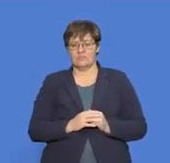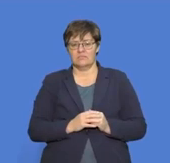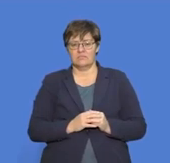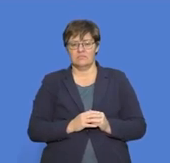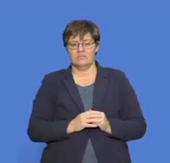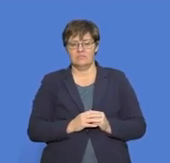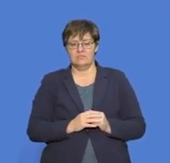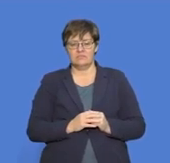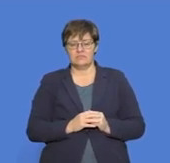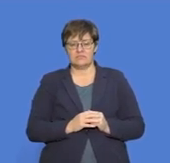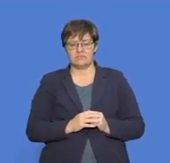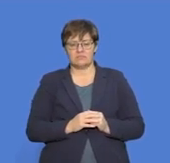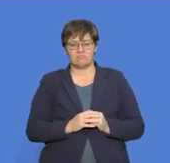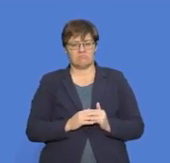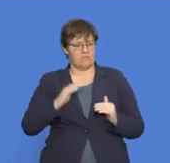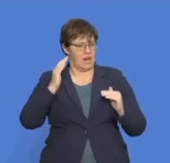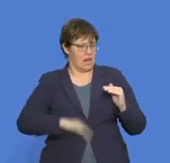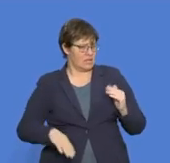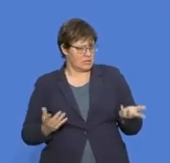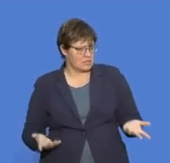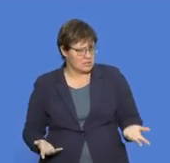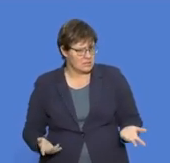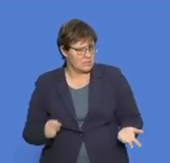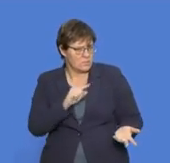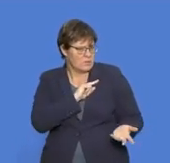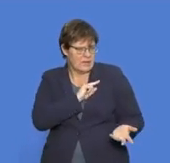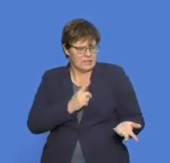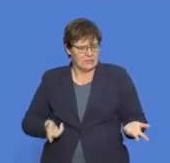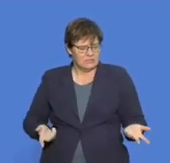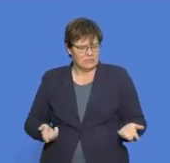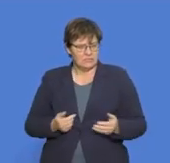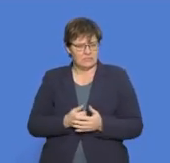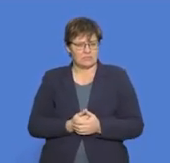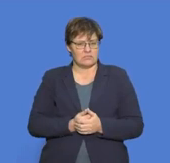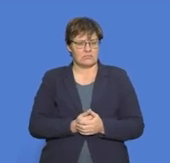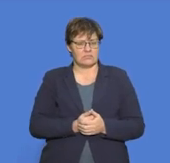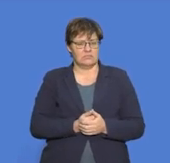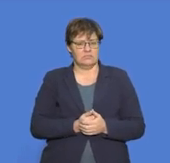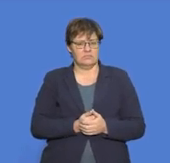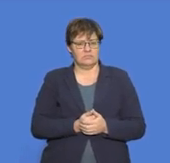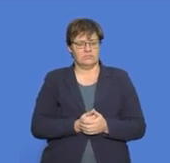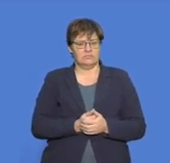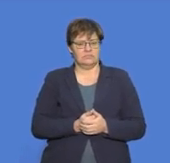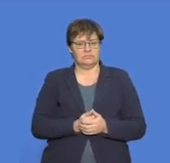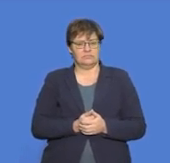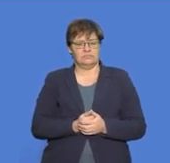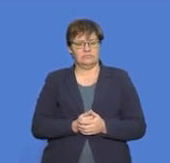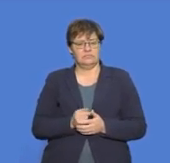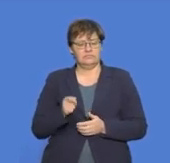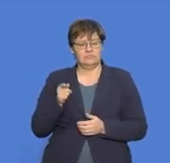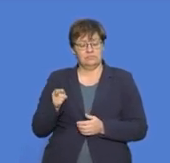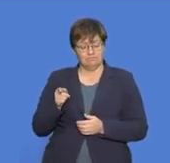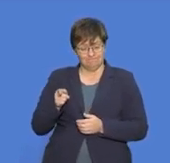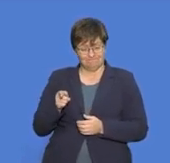transpiration drops. Why would it drop? Okay, because here